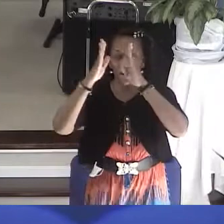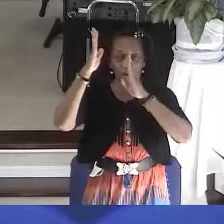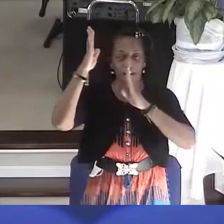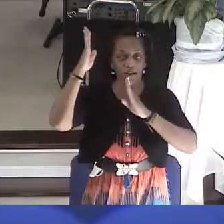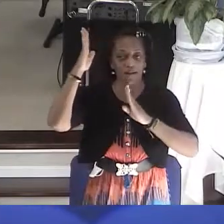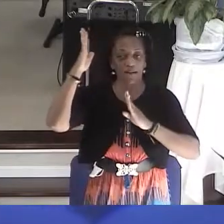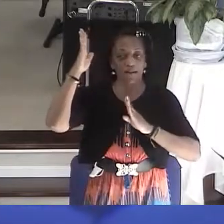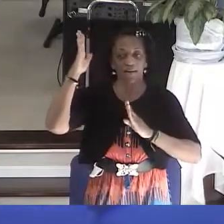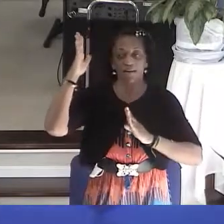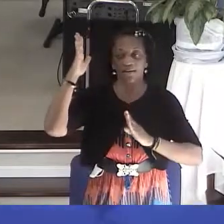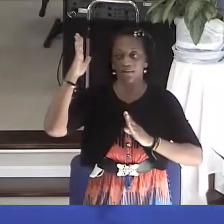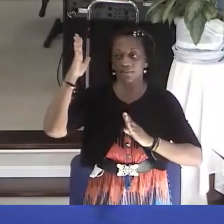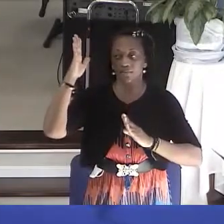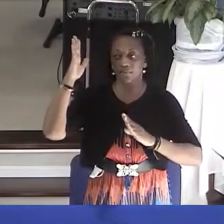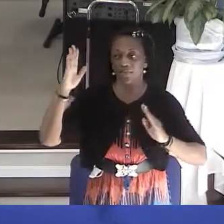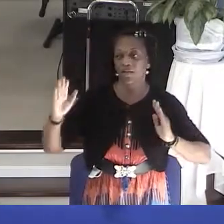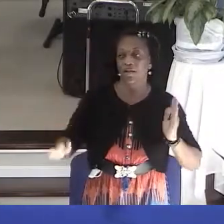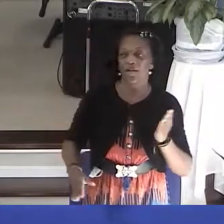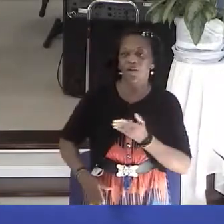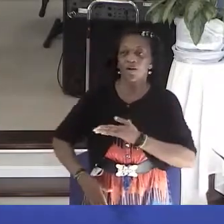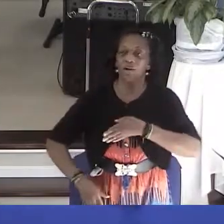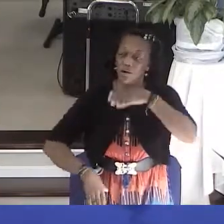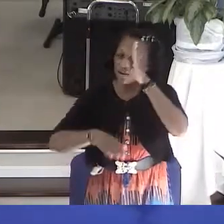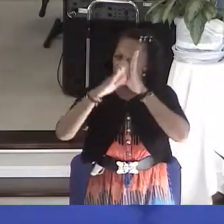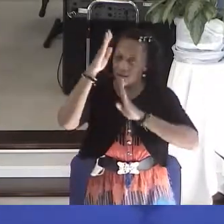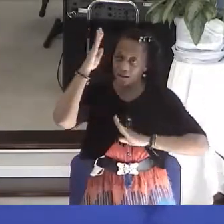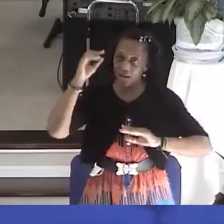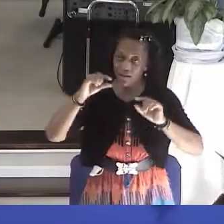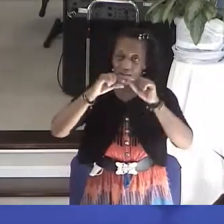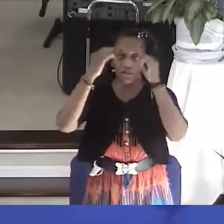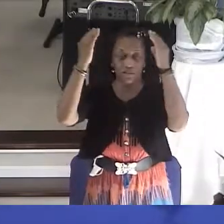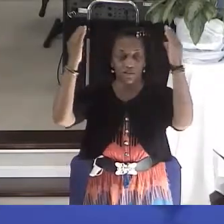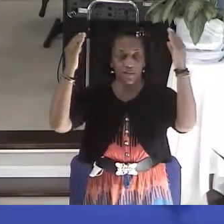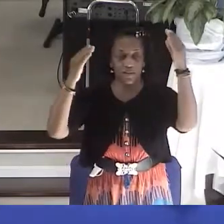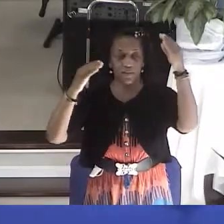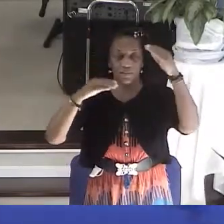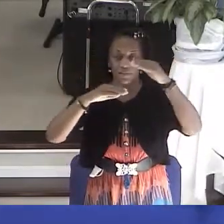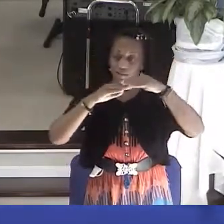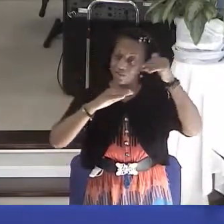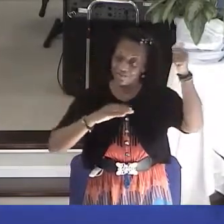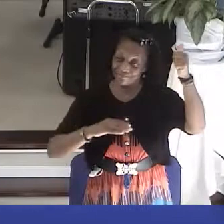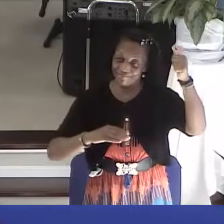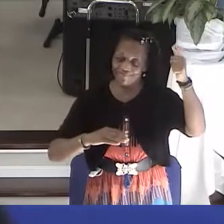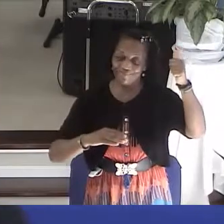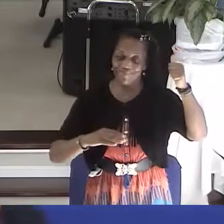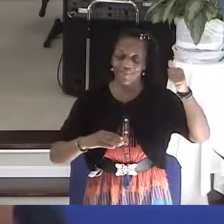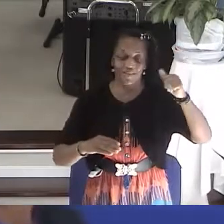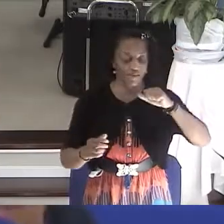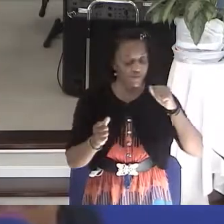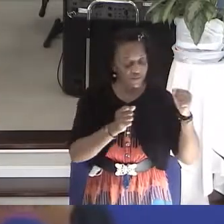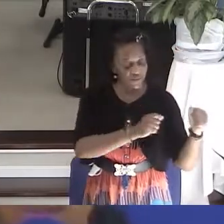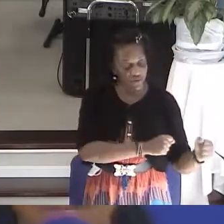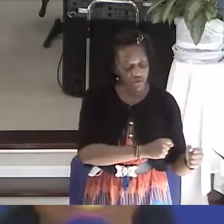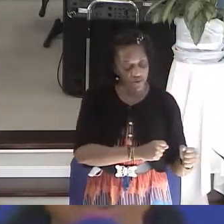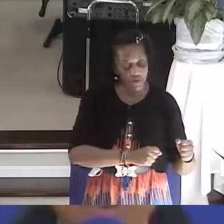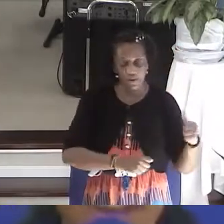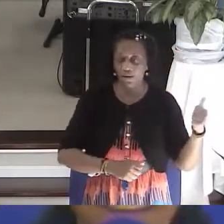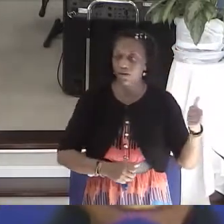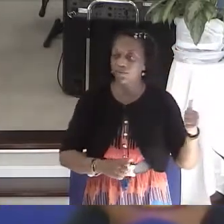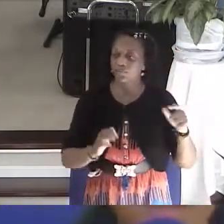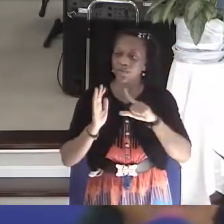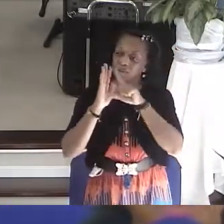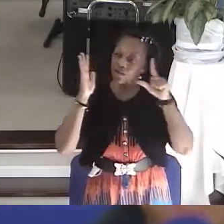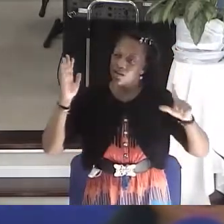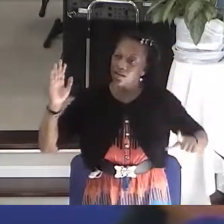God is greater, our God is greater, our God is stronger, Lord, you